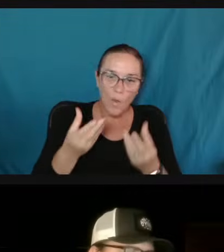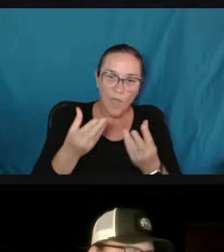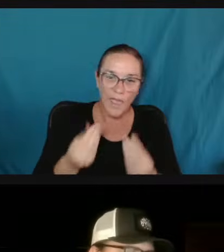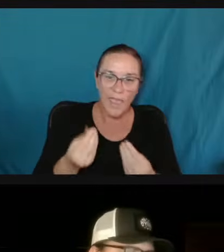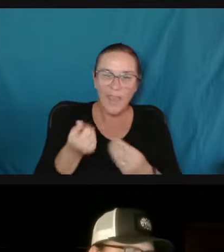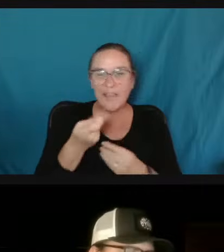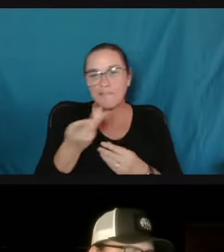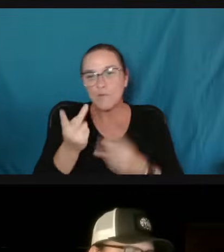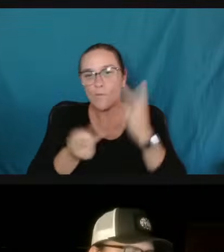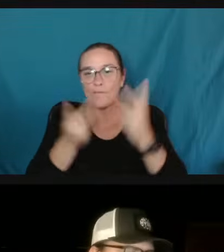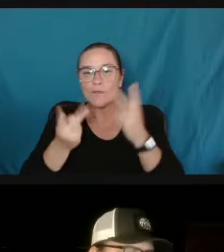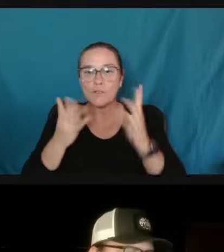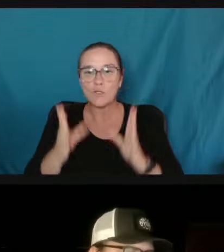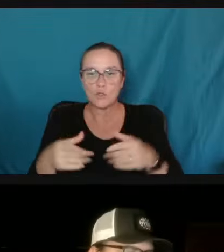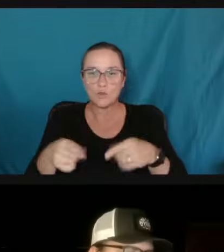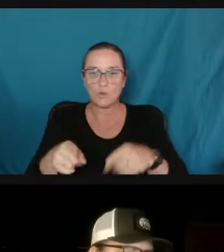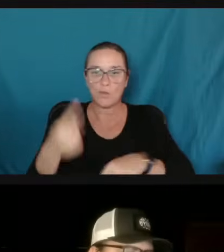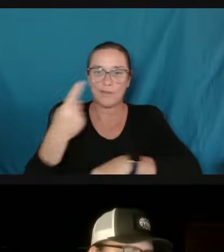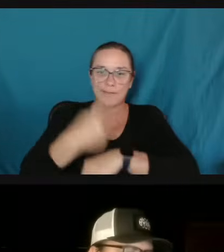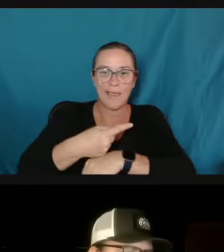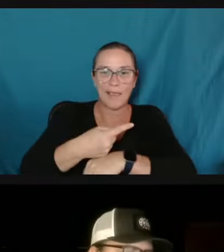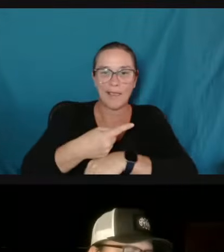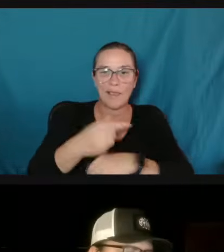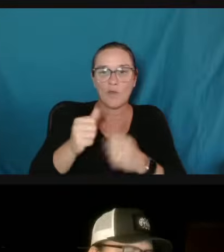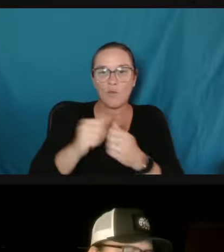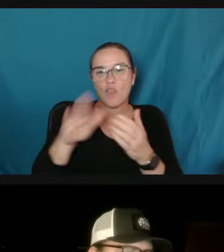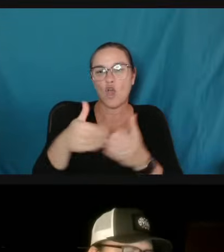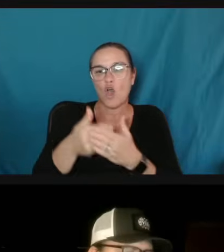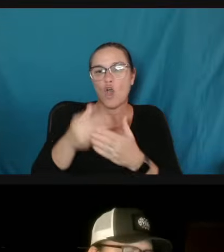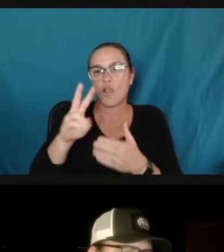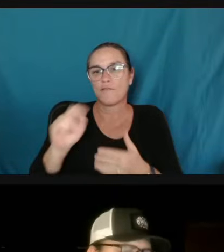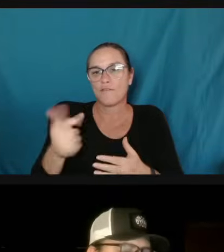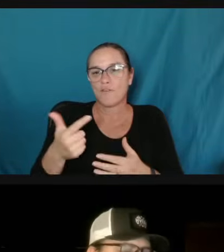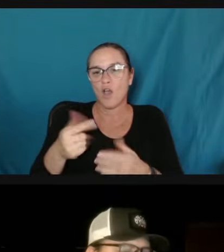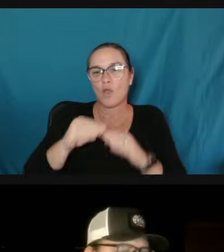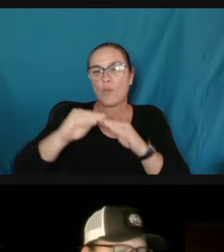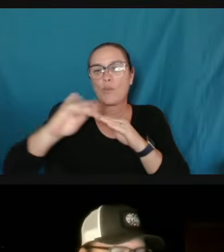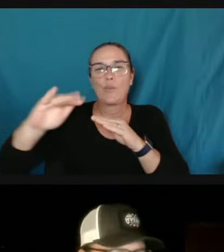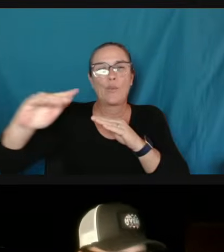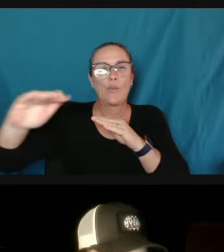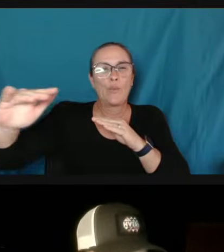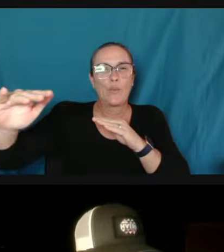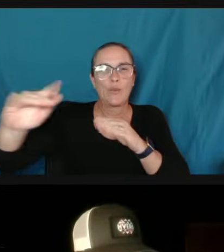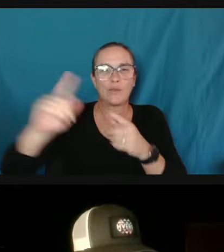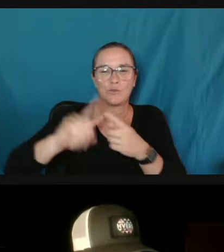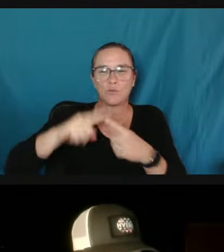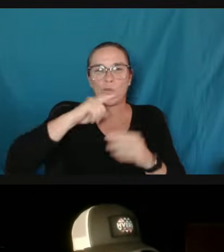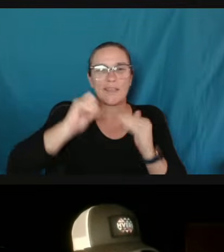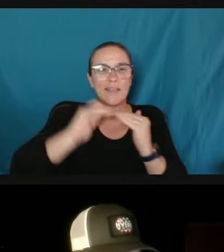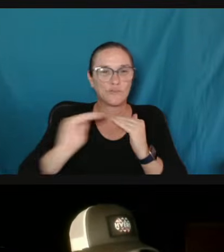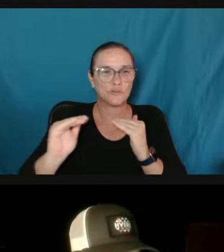coming through during the daytime hours there, with all the fog blowing off into the distance into the Ka'u Desert there.